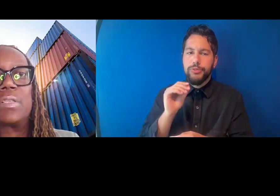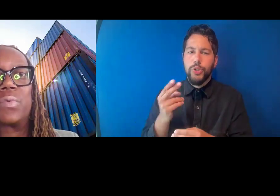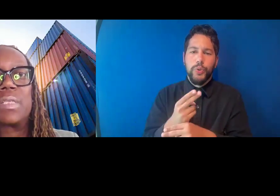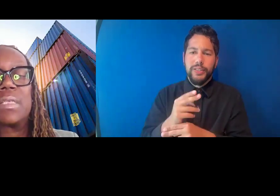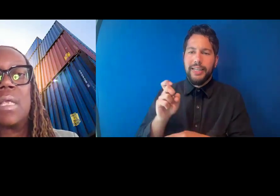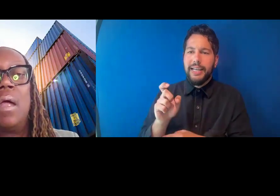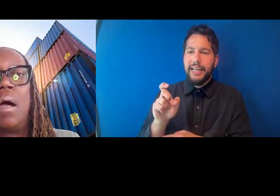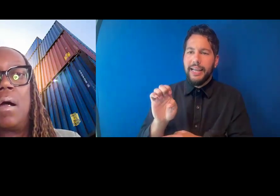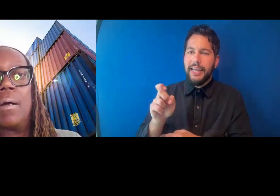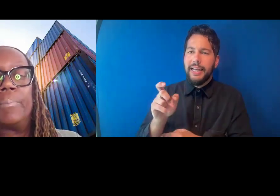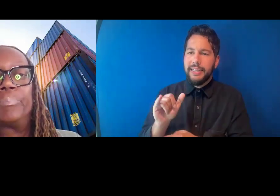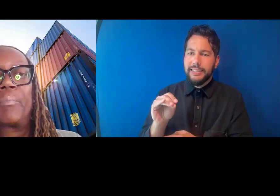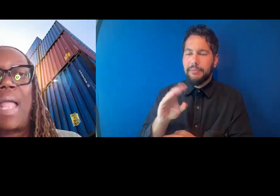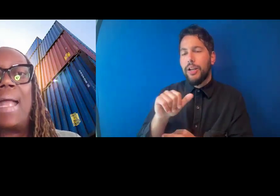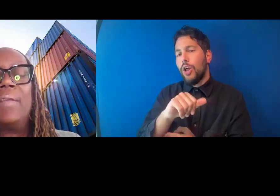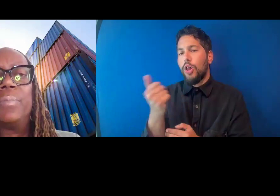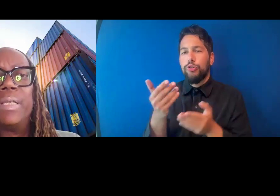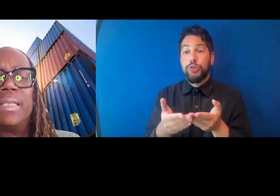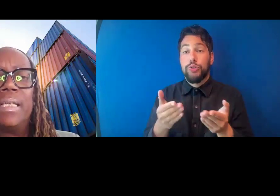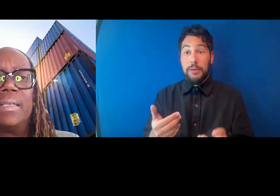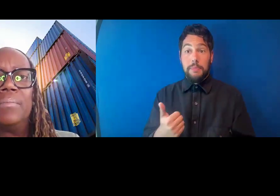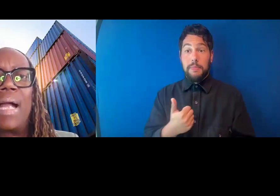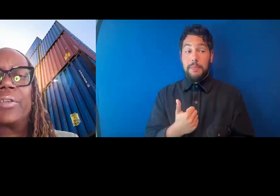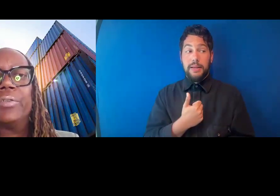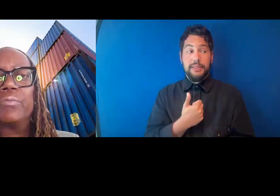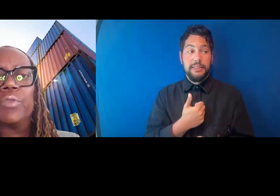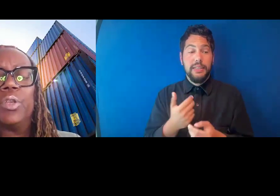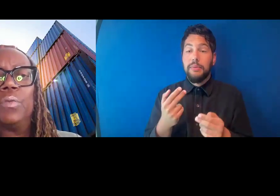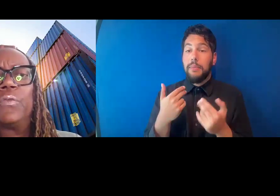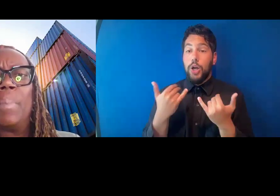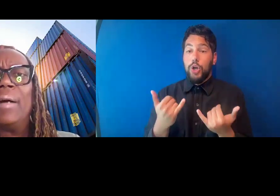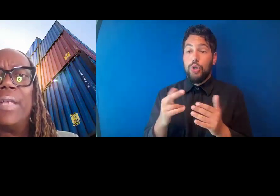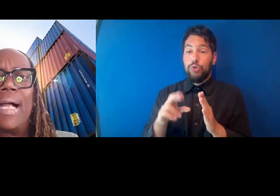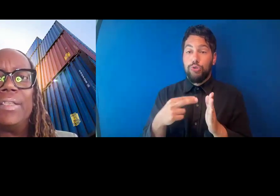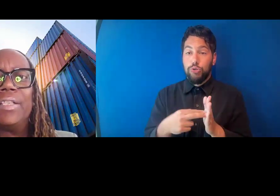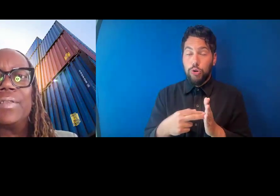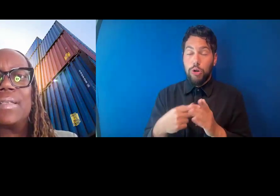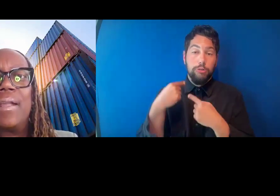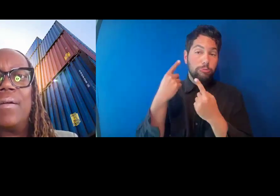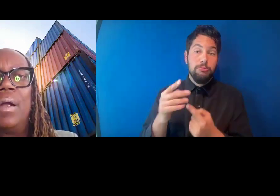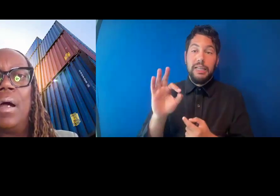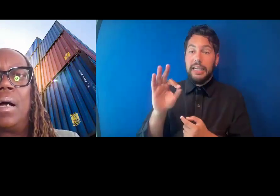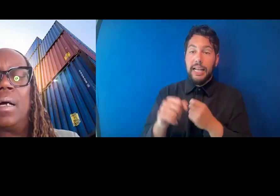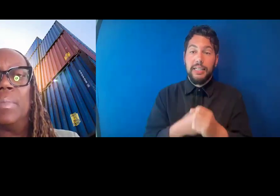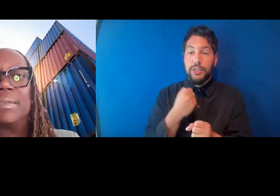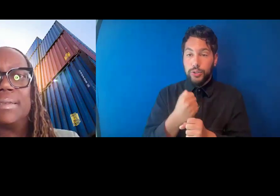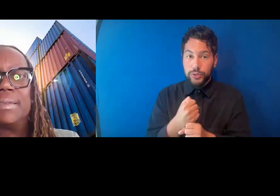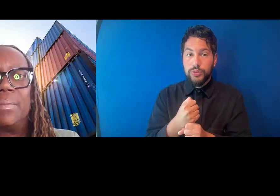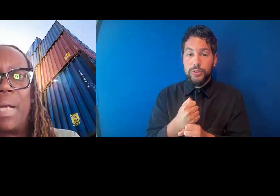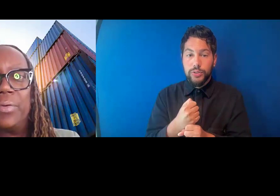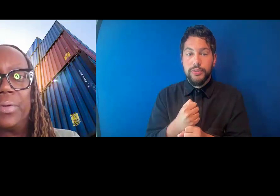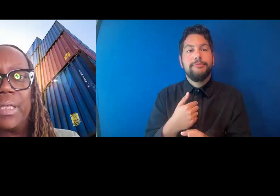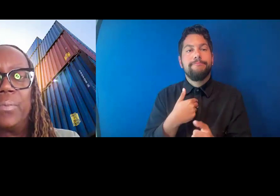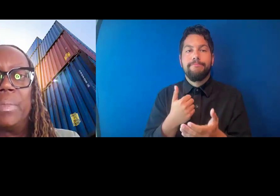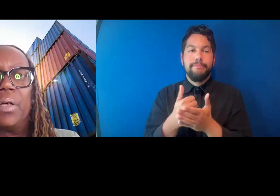other resources. I have been in my current role for about 9 years now,